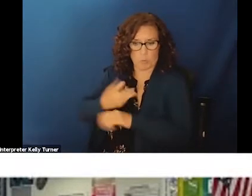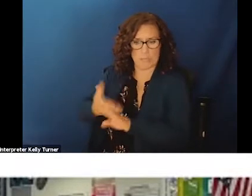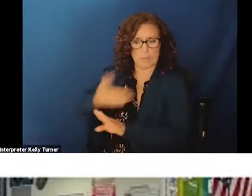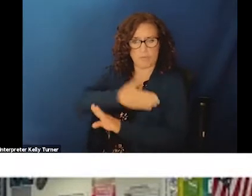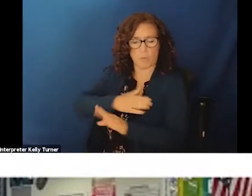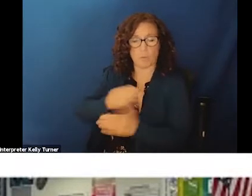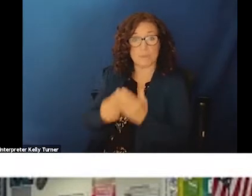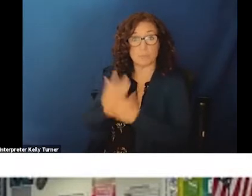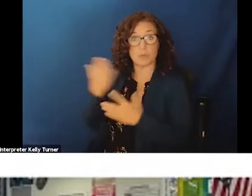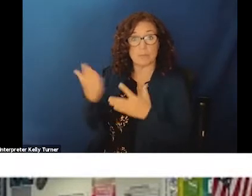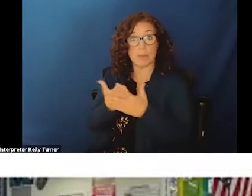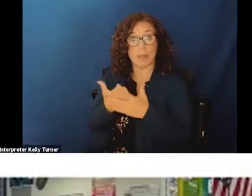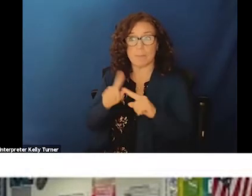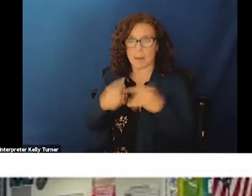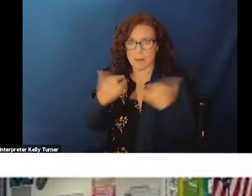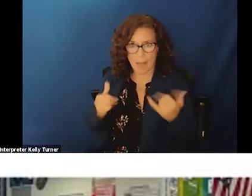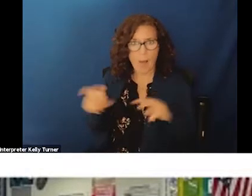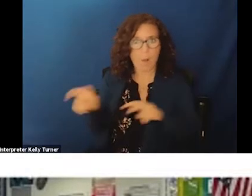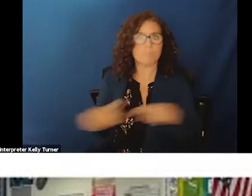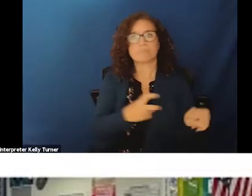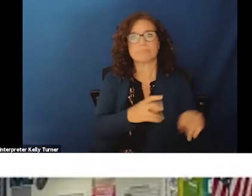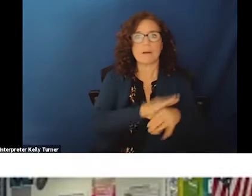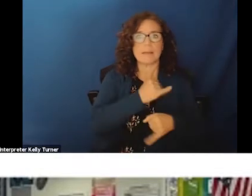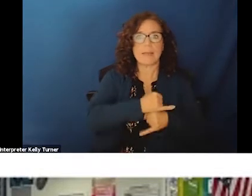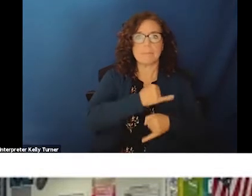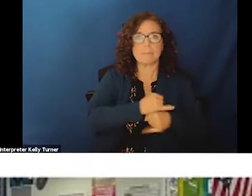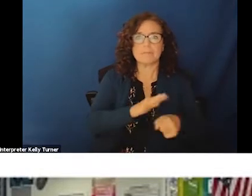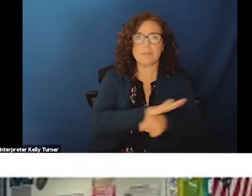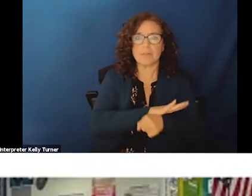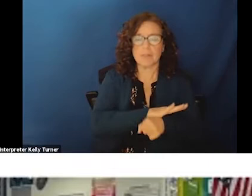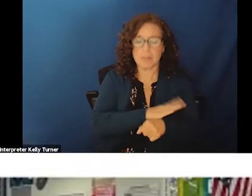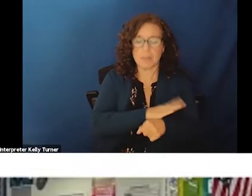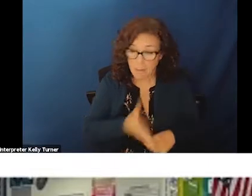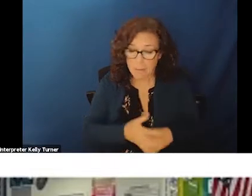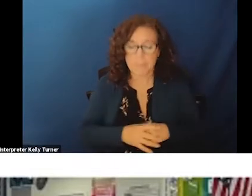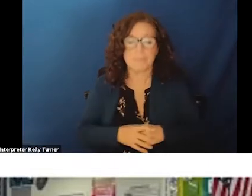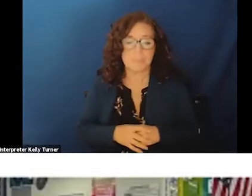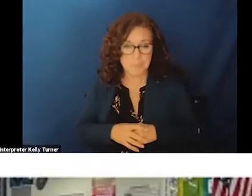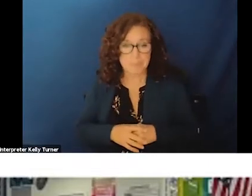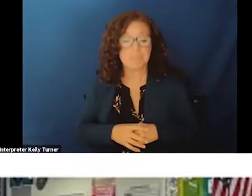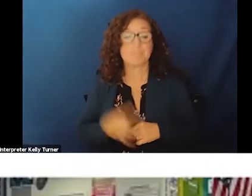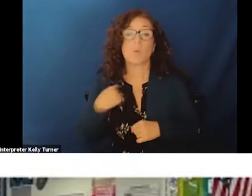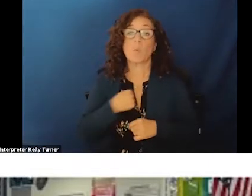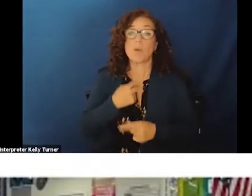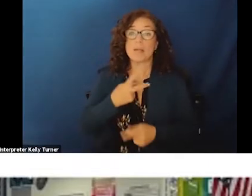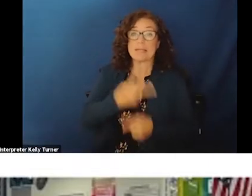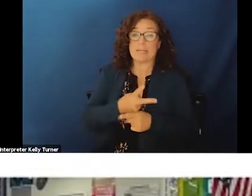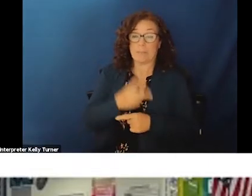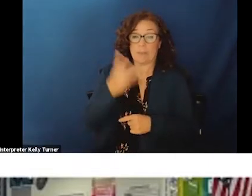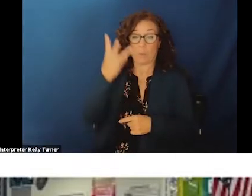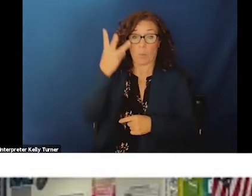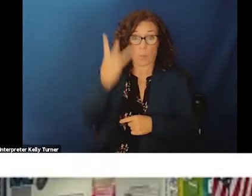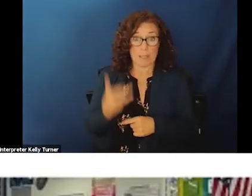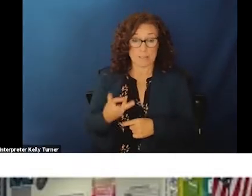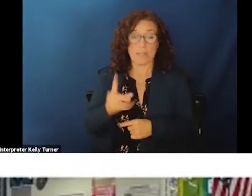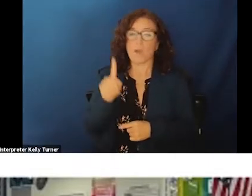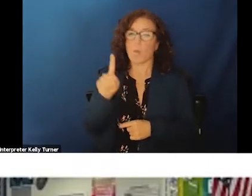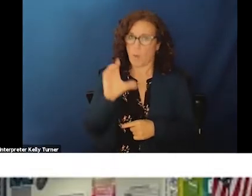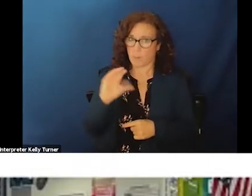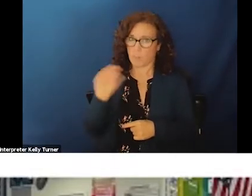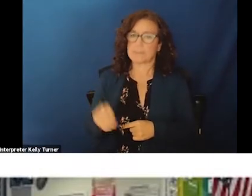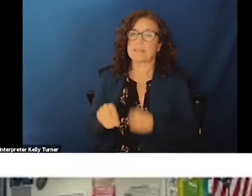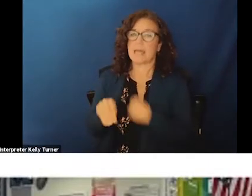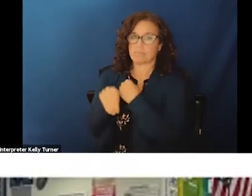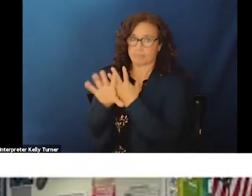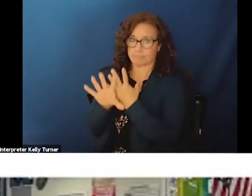very adaptable and cooperative. We are preserving Wednesdays as 100% distance learning days, and